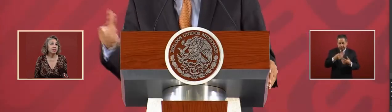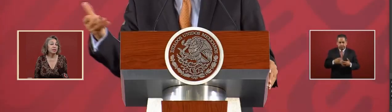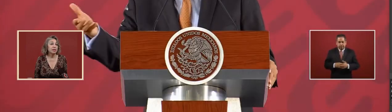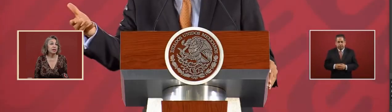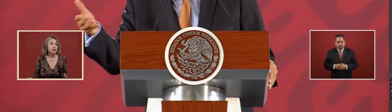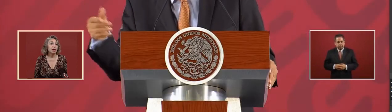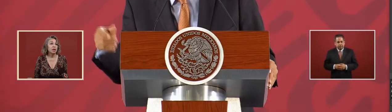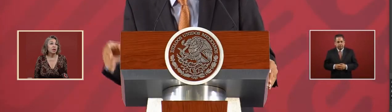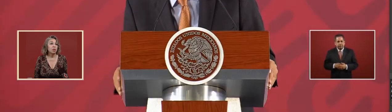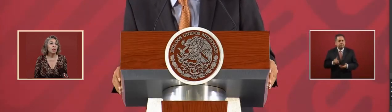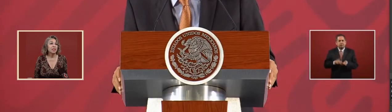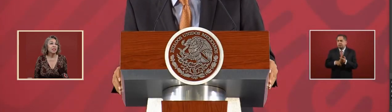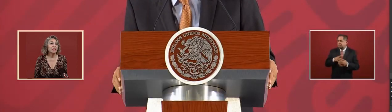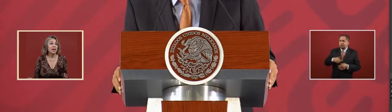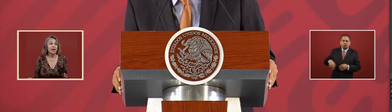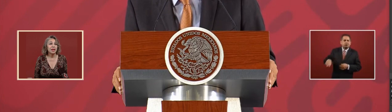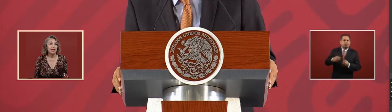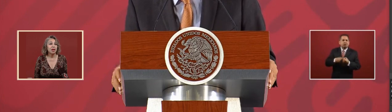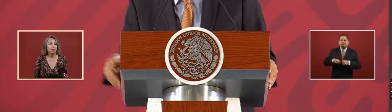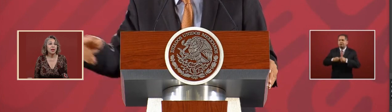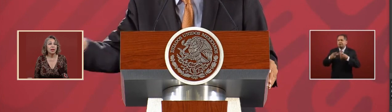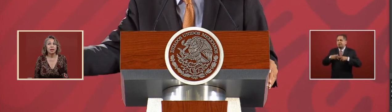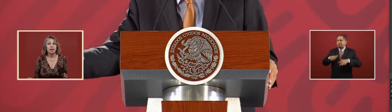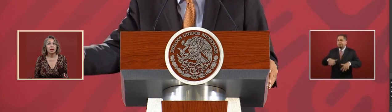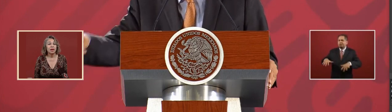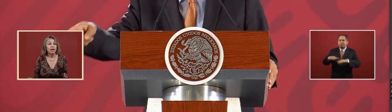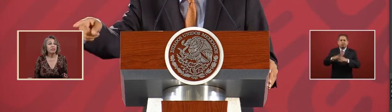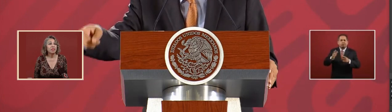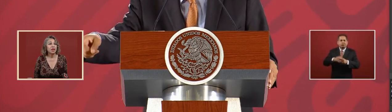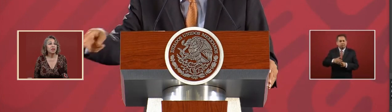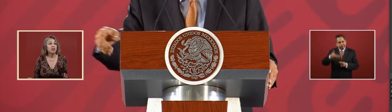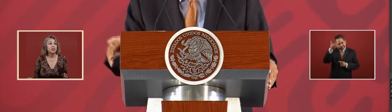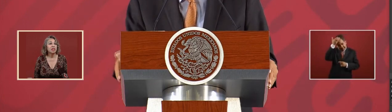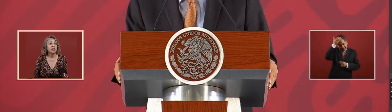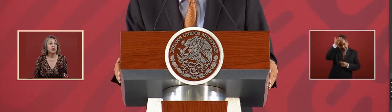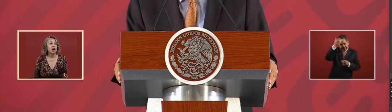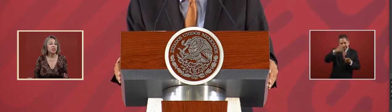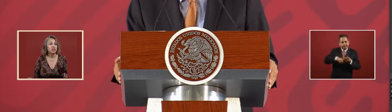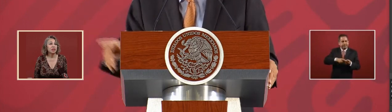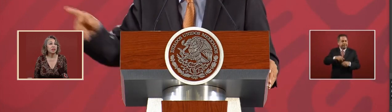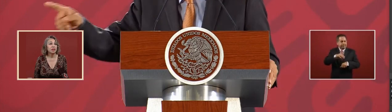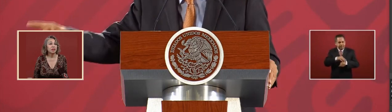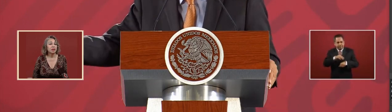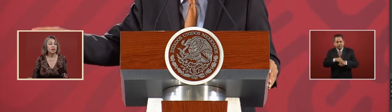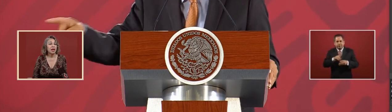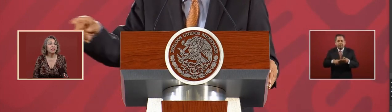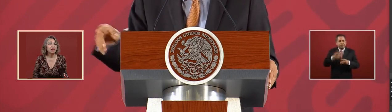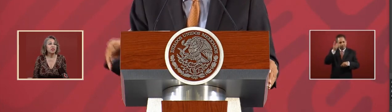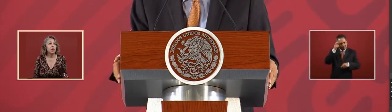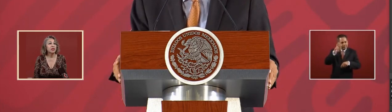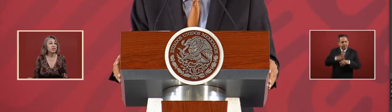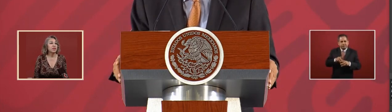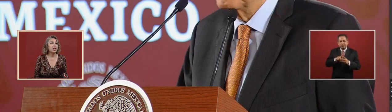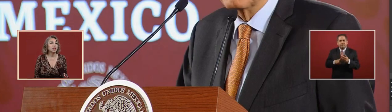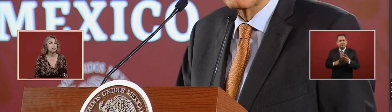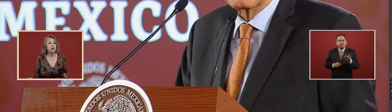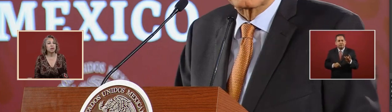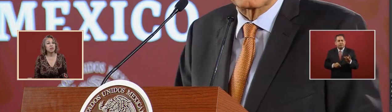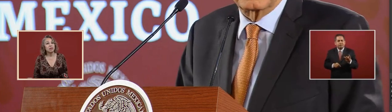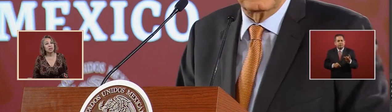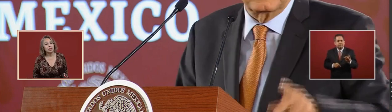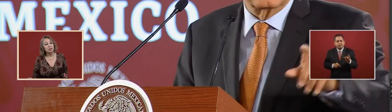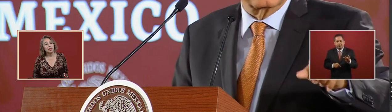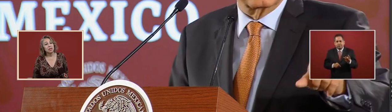¿Qué sociedad somos? What society are si we? Enfermera, if si the médico, nurse and the doctor si el director del hospital, and the director of the